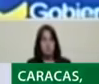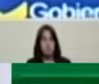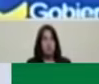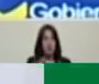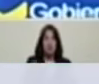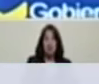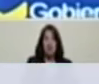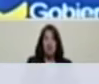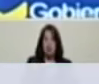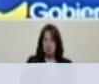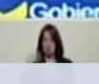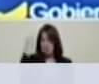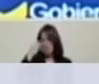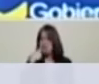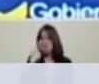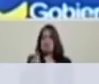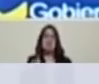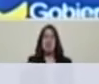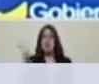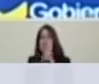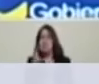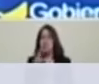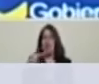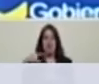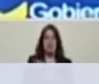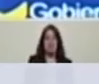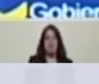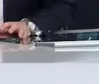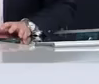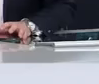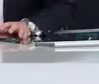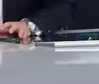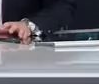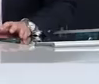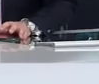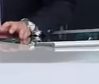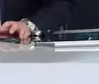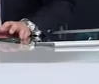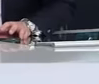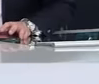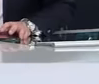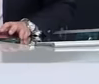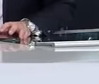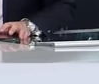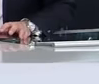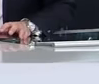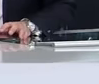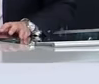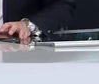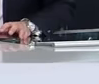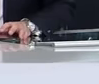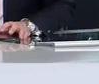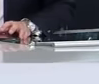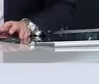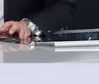human socialism, our socialism, in an almost Nazi-style speech. It's been almost a month now since opposition leader Juan